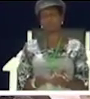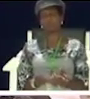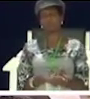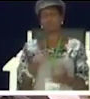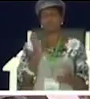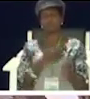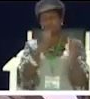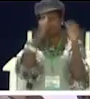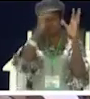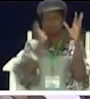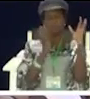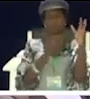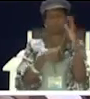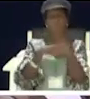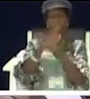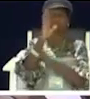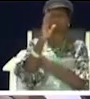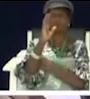Father and a God,